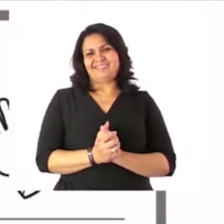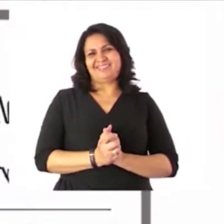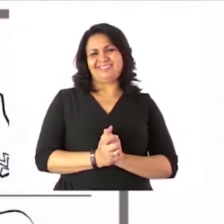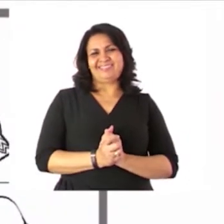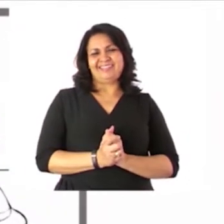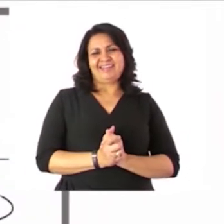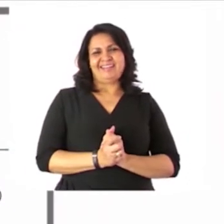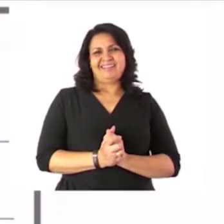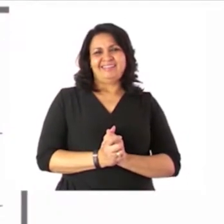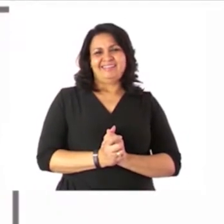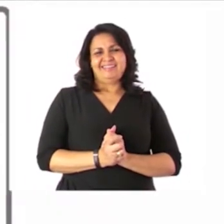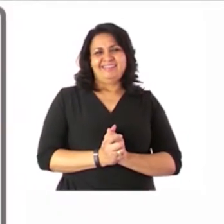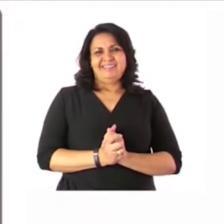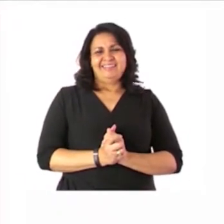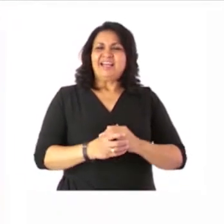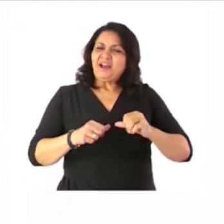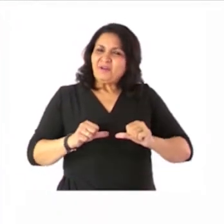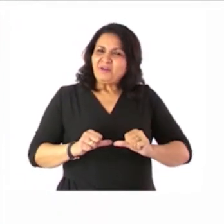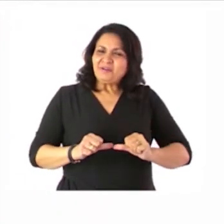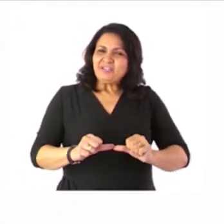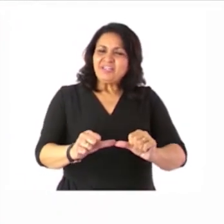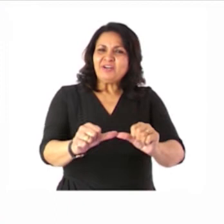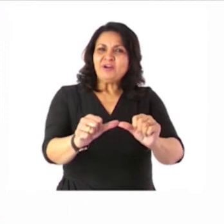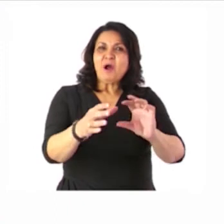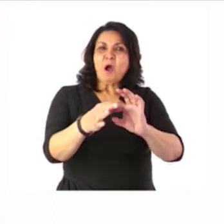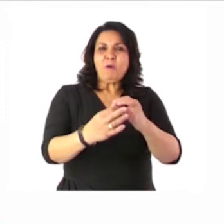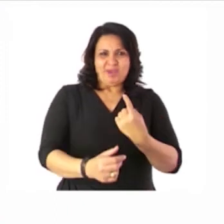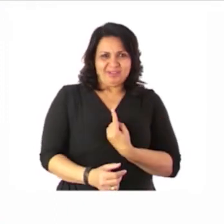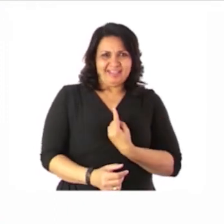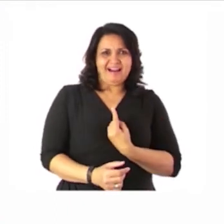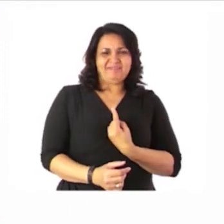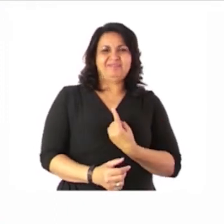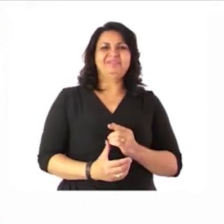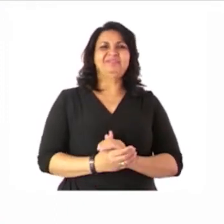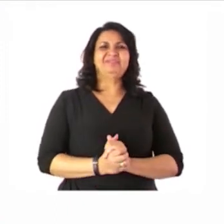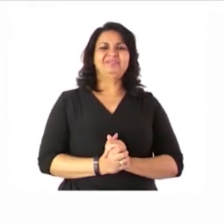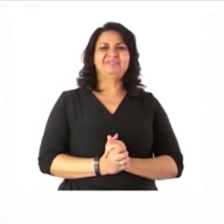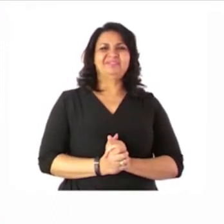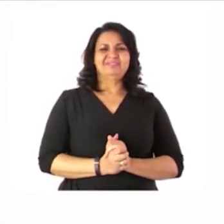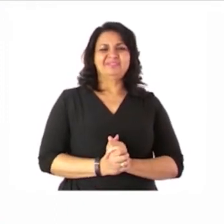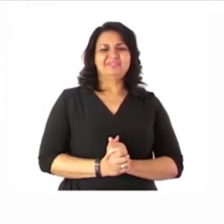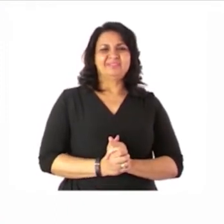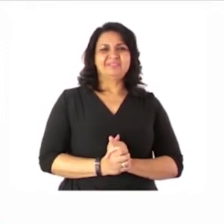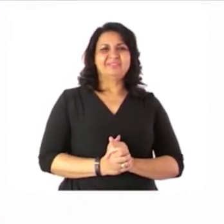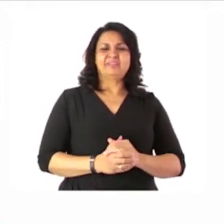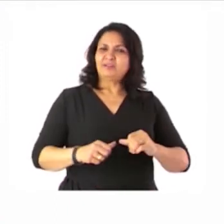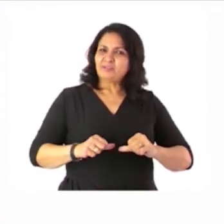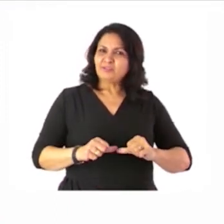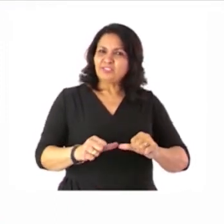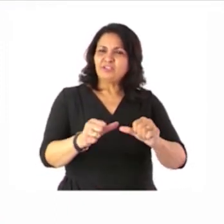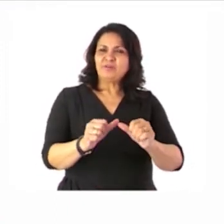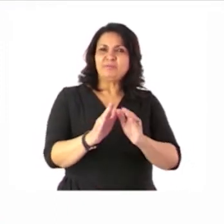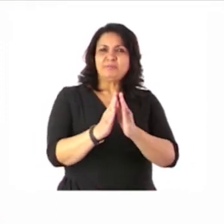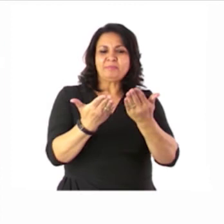happy to see how hard you're working. Now, let's move on to page